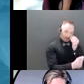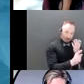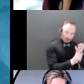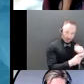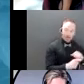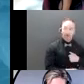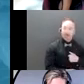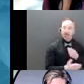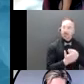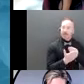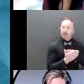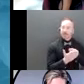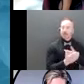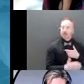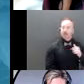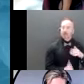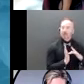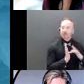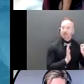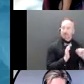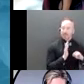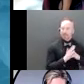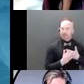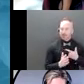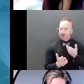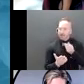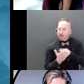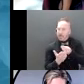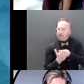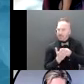setting. So we know this is a big problem and we know it's out there.